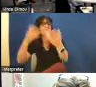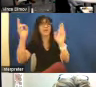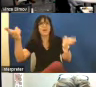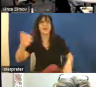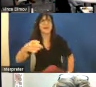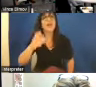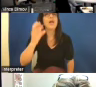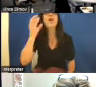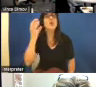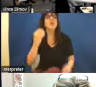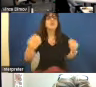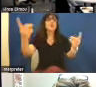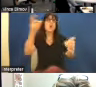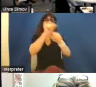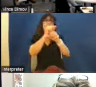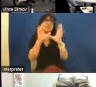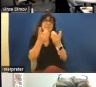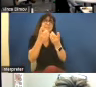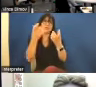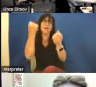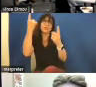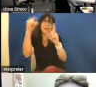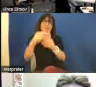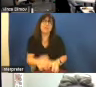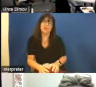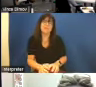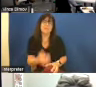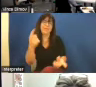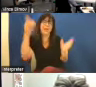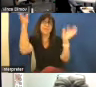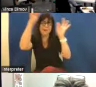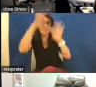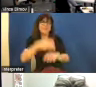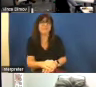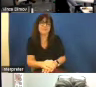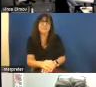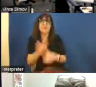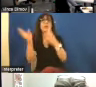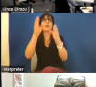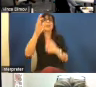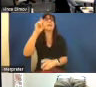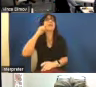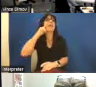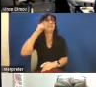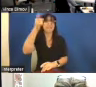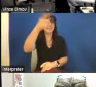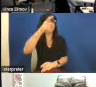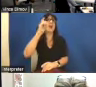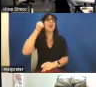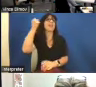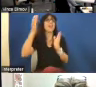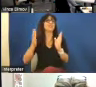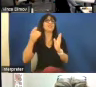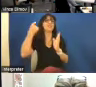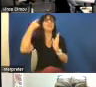Nobody that works in the district knows what that means, so that's why I have to say hearing specialist. Yeah. My name is Candy Bound, and I'm the